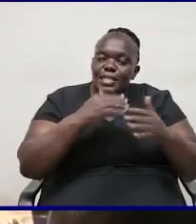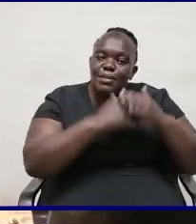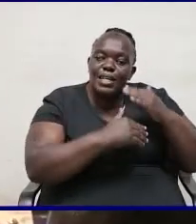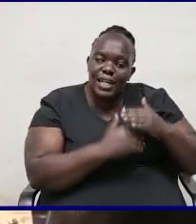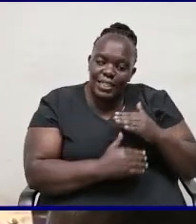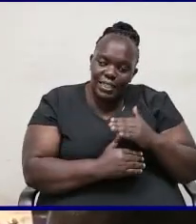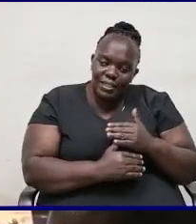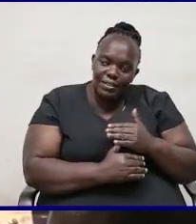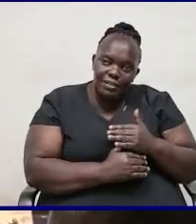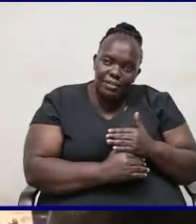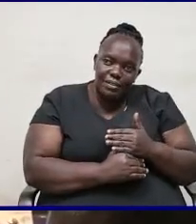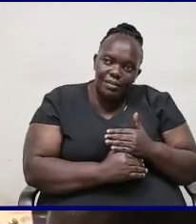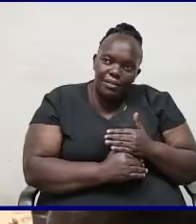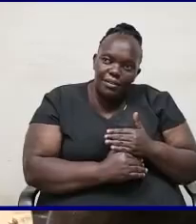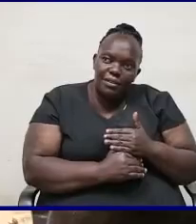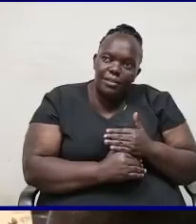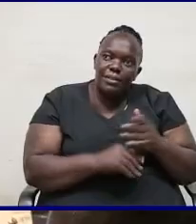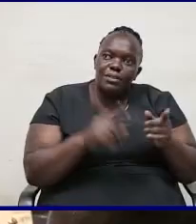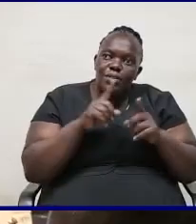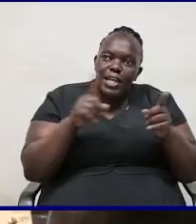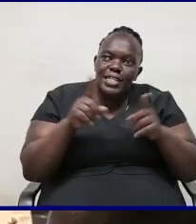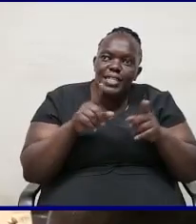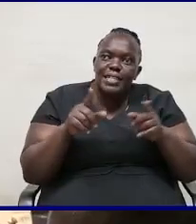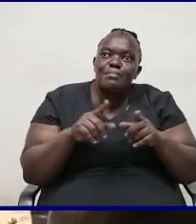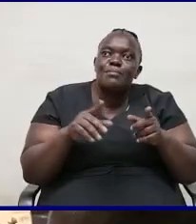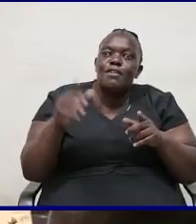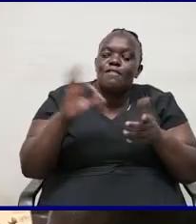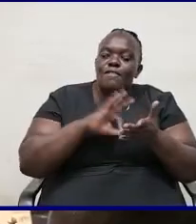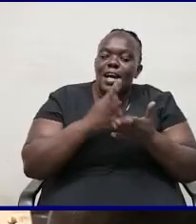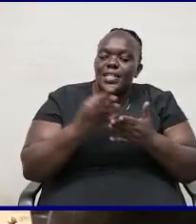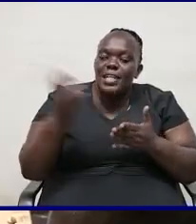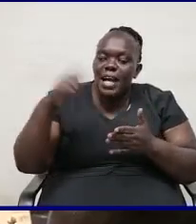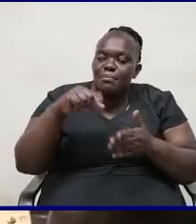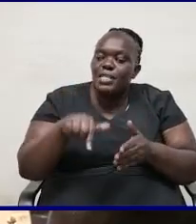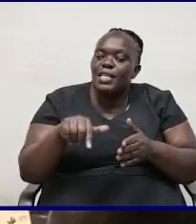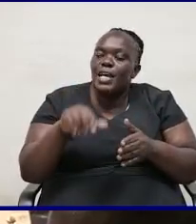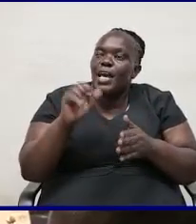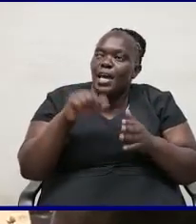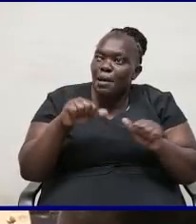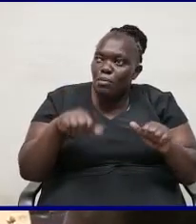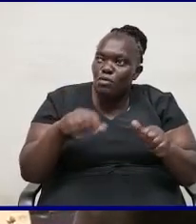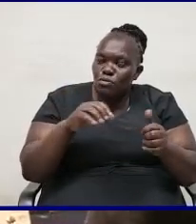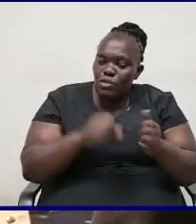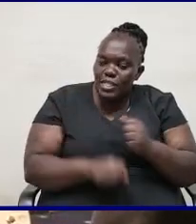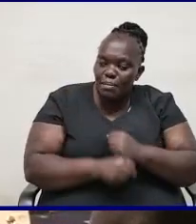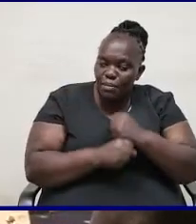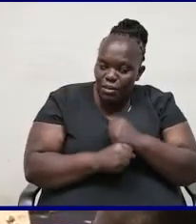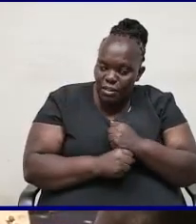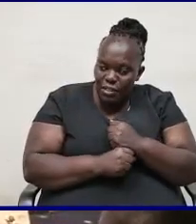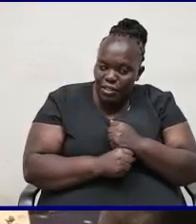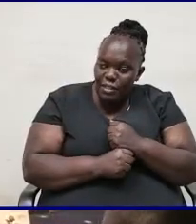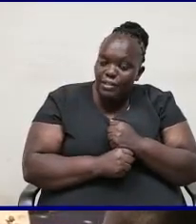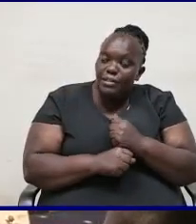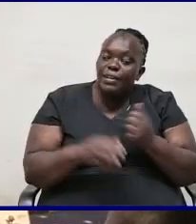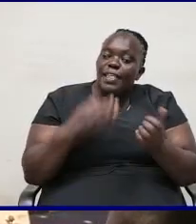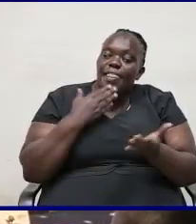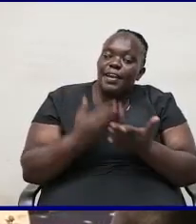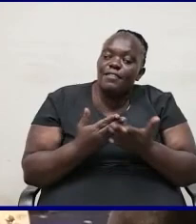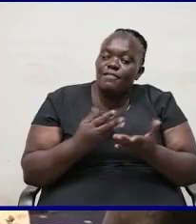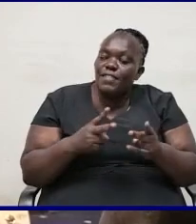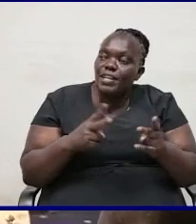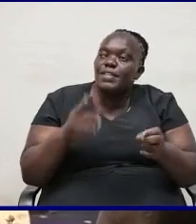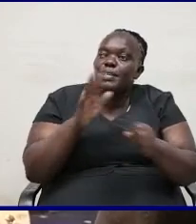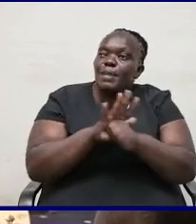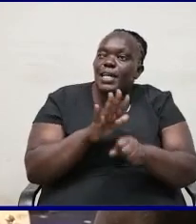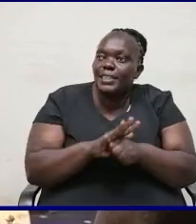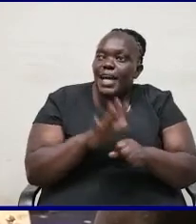related, the tourism fund comes in to be able to support. Makofi. Thank you very much. Yes,